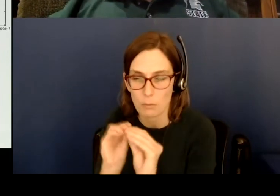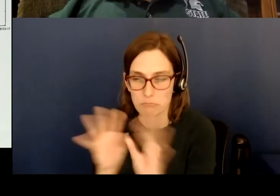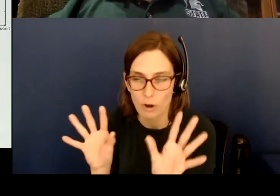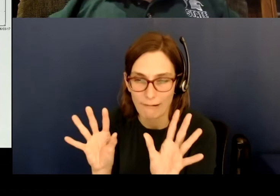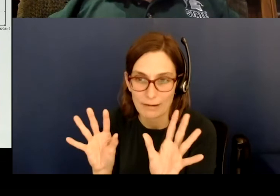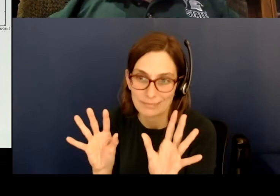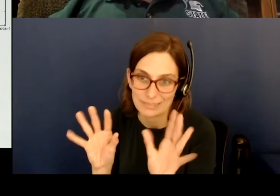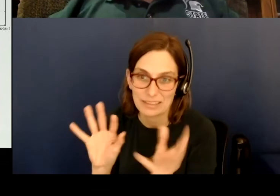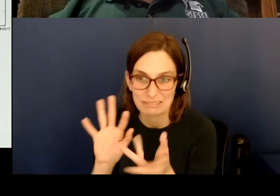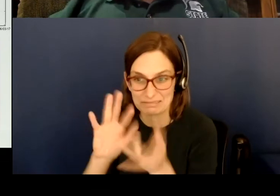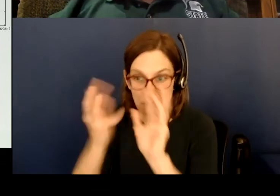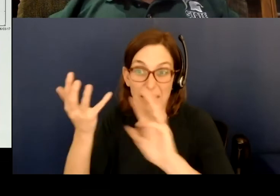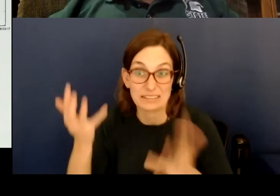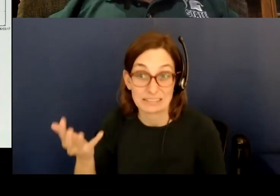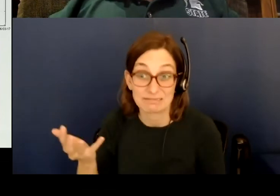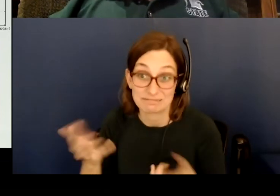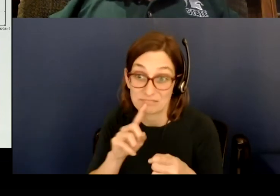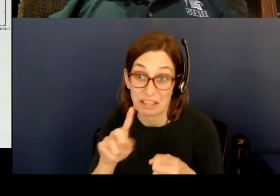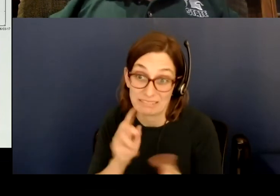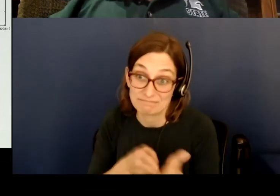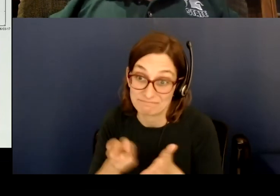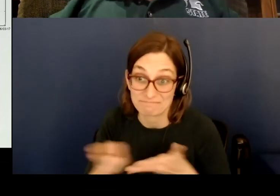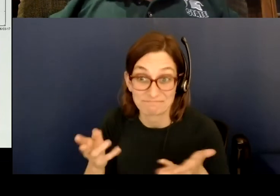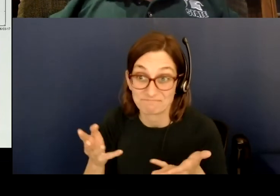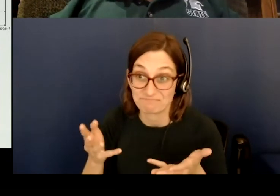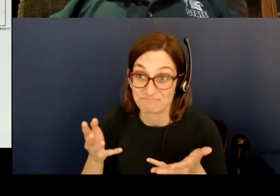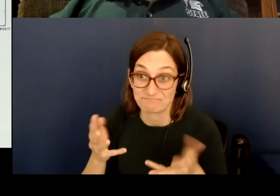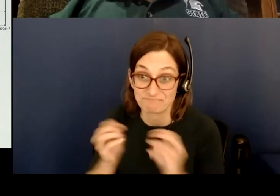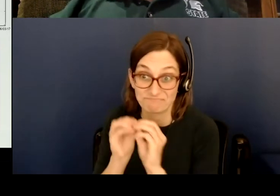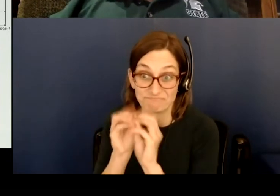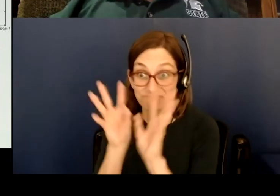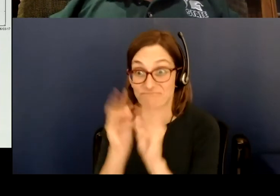mess, to be perfectly honest. But